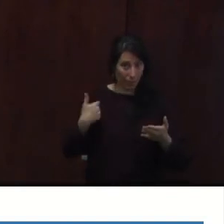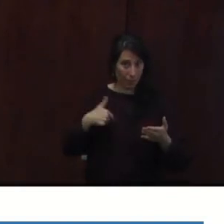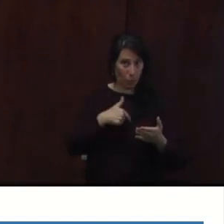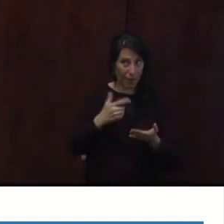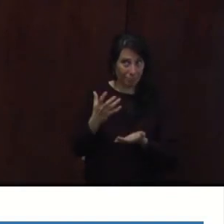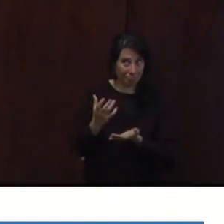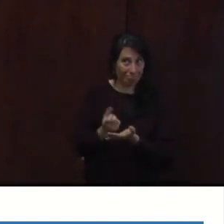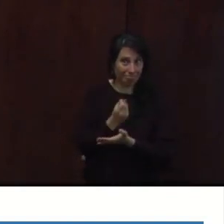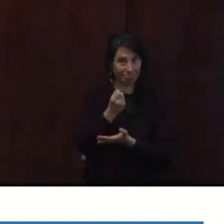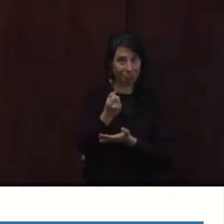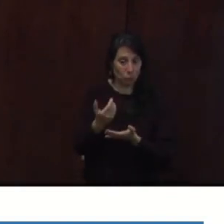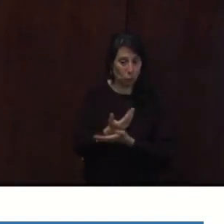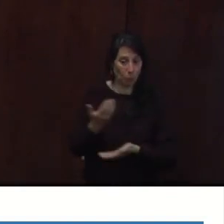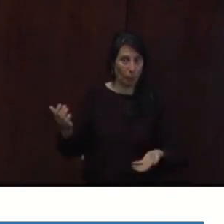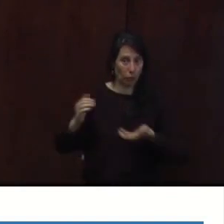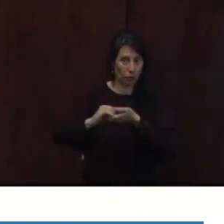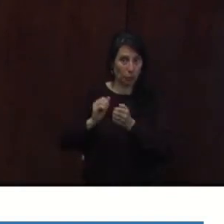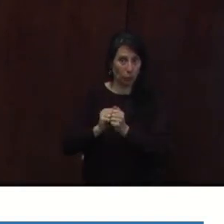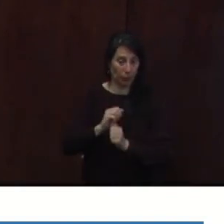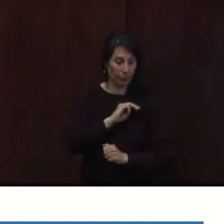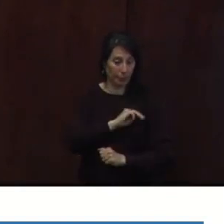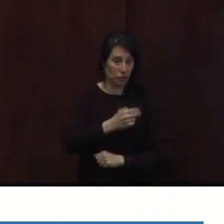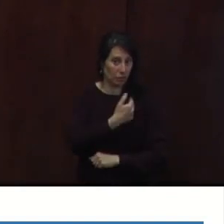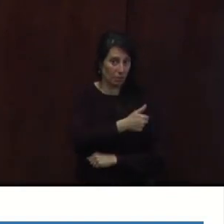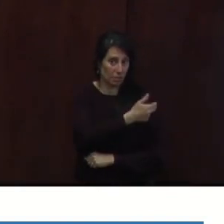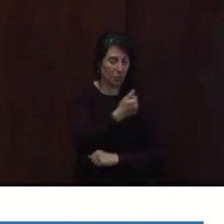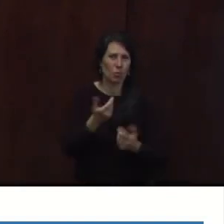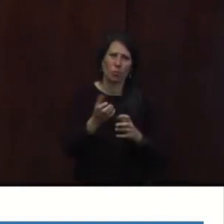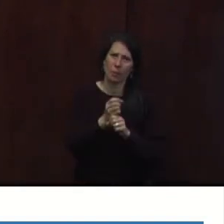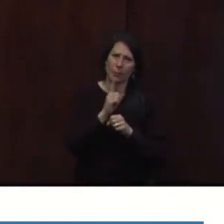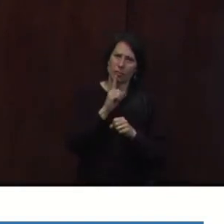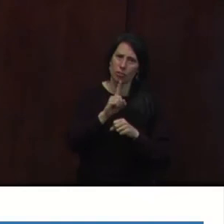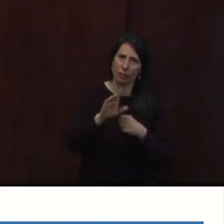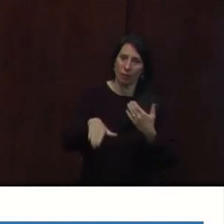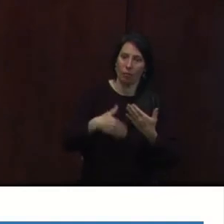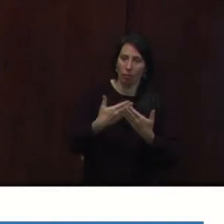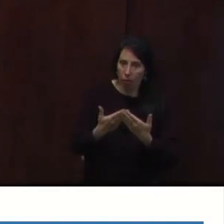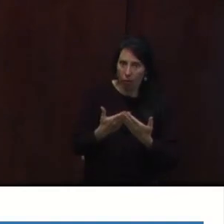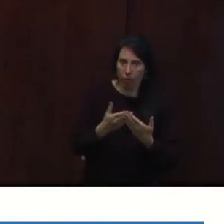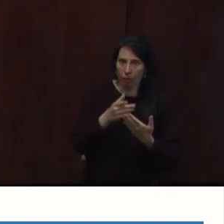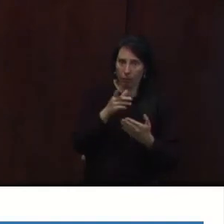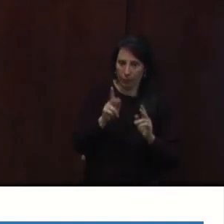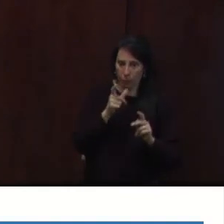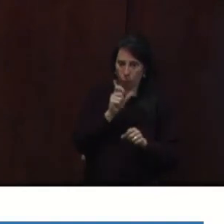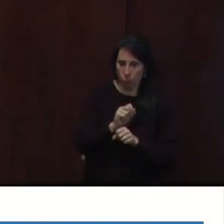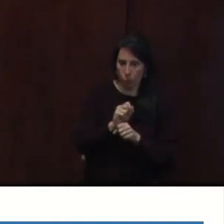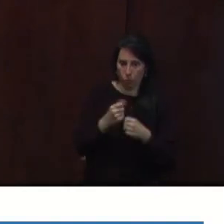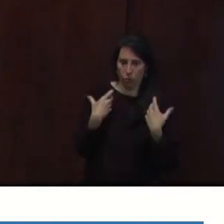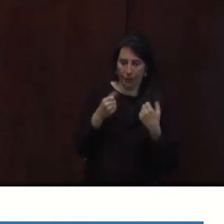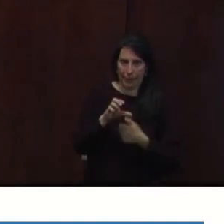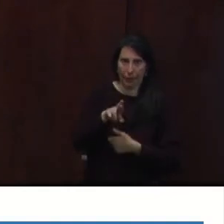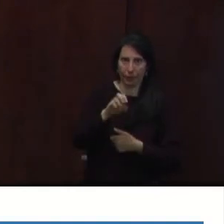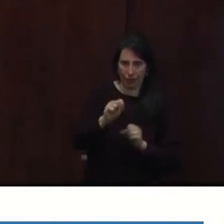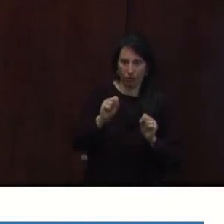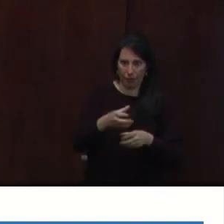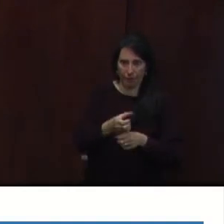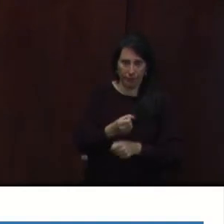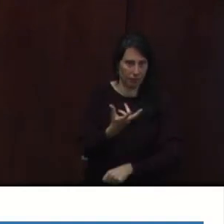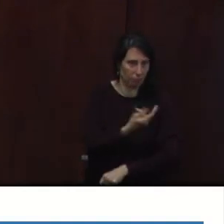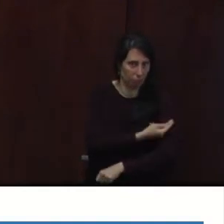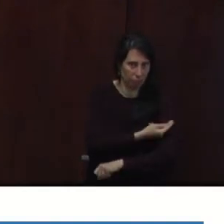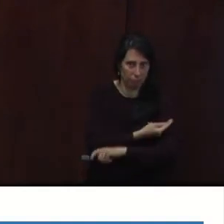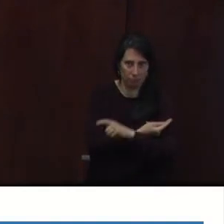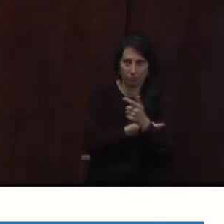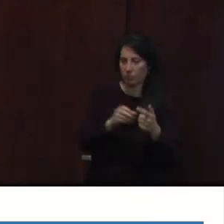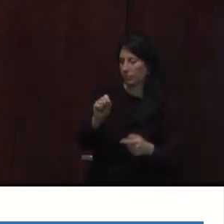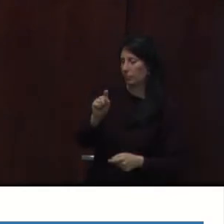Mission so that we are ensuring that our frontline healthcare workers are also being vaccinated as well? Yes, all of that has occurred. So with